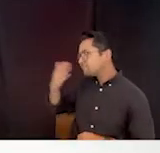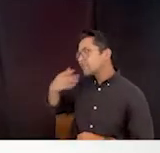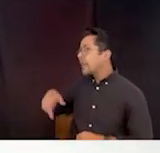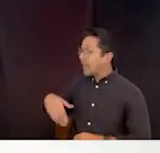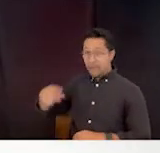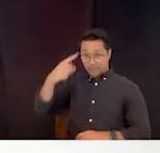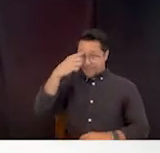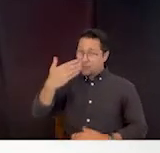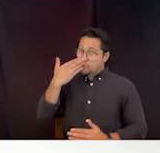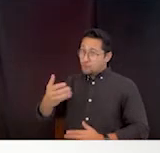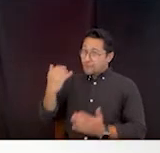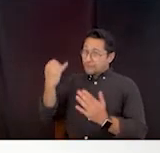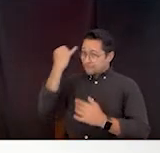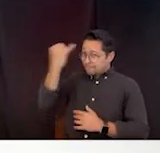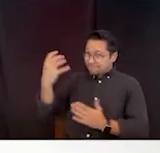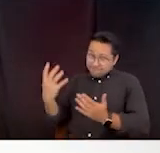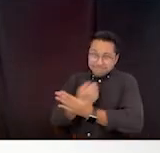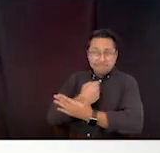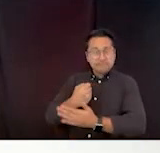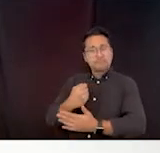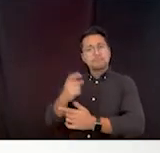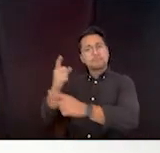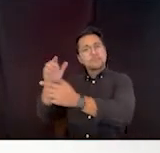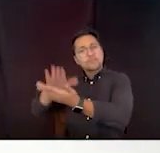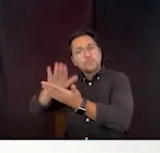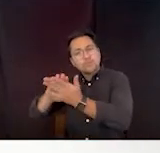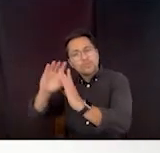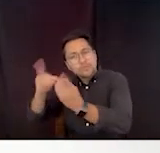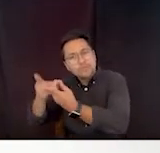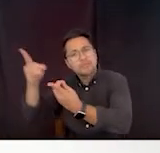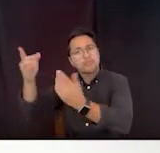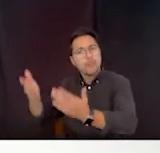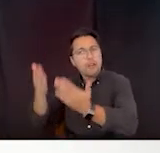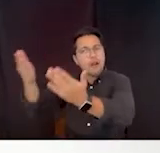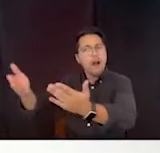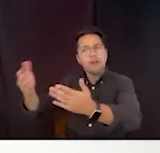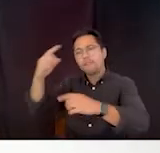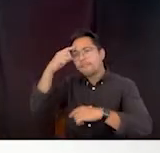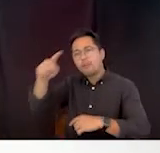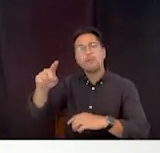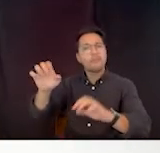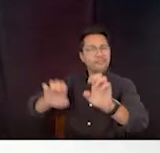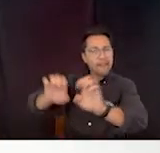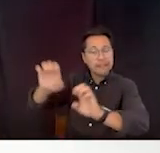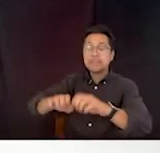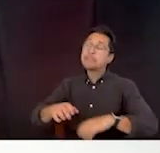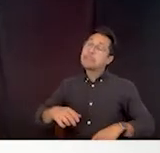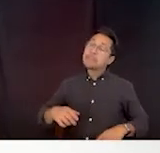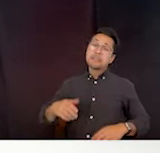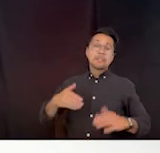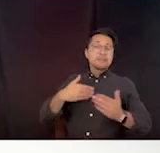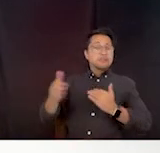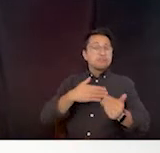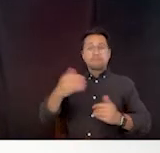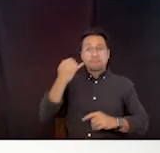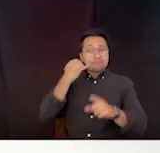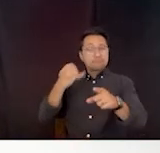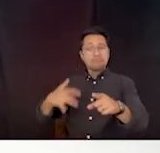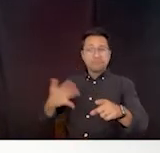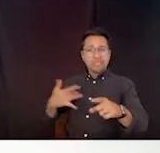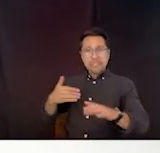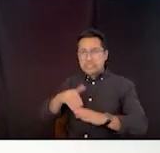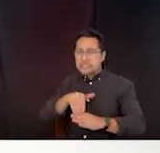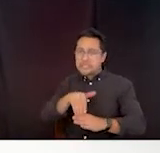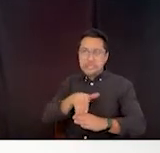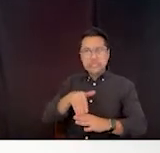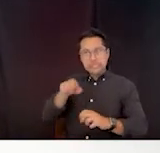to go ahead and take advantage of what the school district offers you in terms of evaluations, because even if you're undecided if you want to enter into that preschool program,